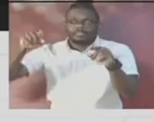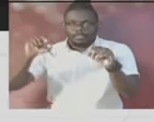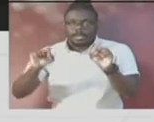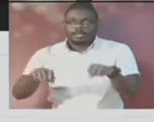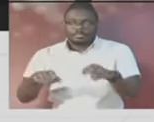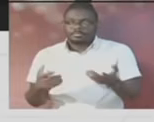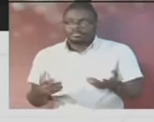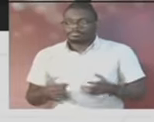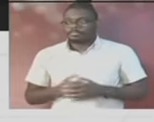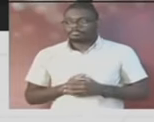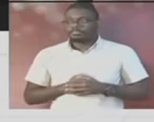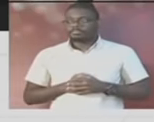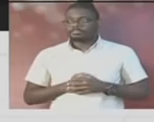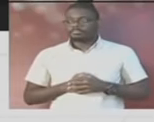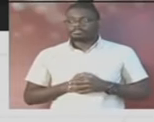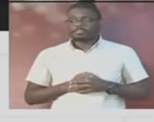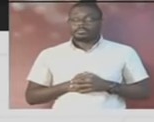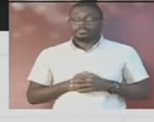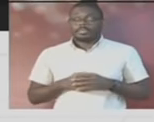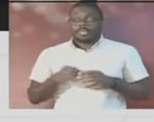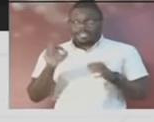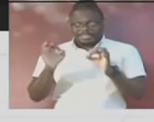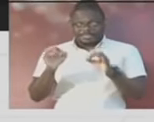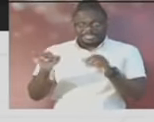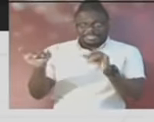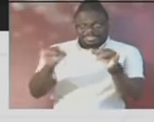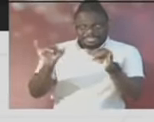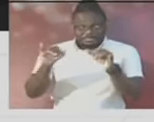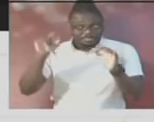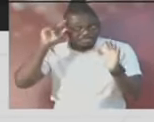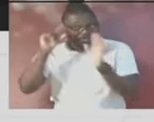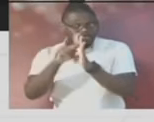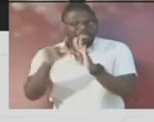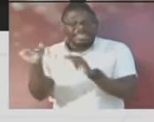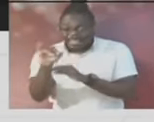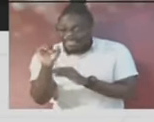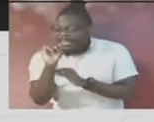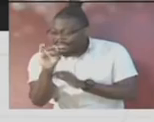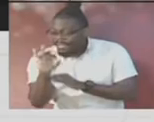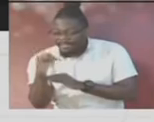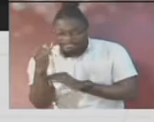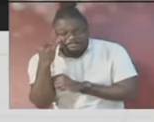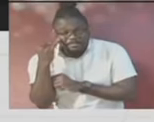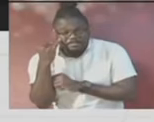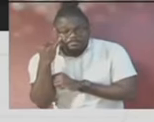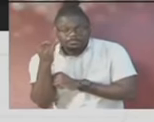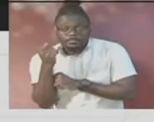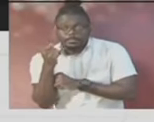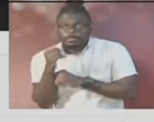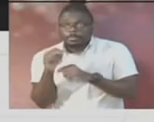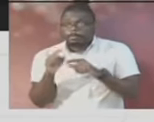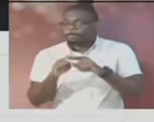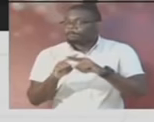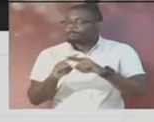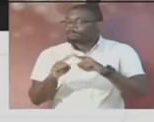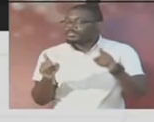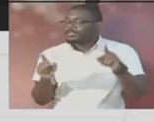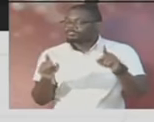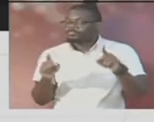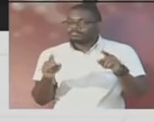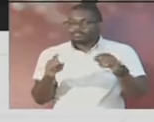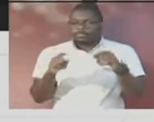cases, you see everything on the same scale, but because the lines looked quite flat and hard to appreciate,